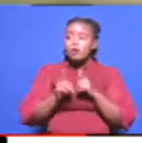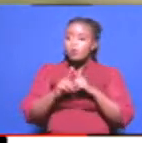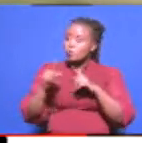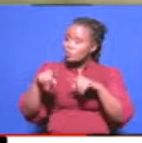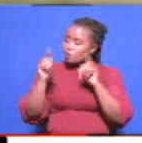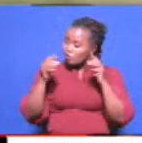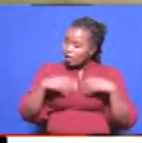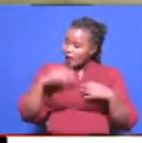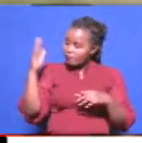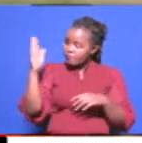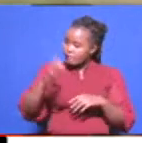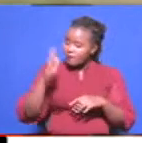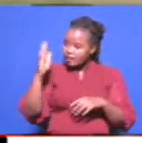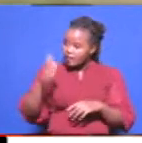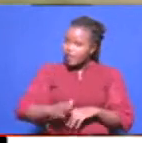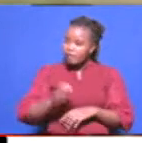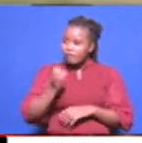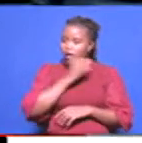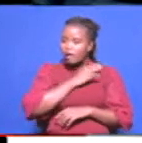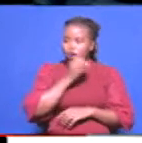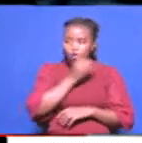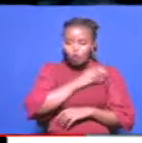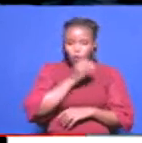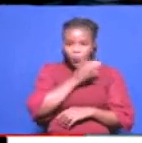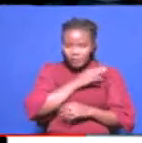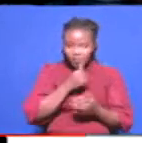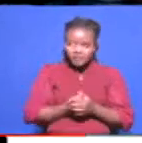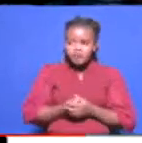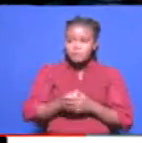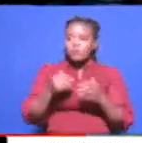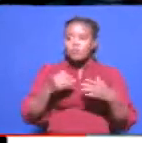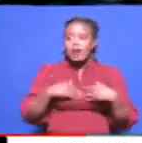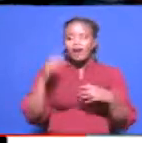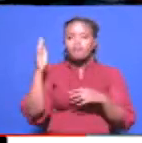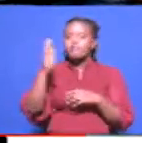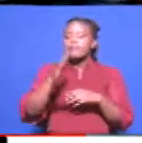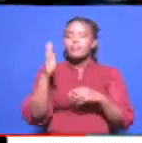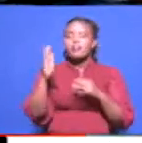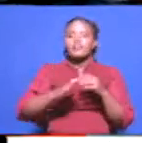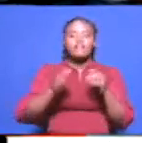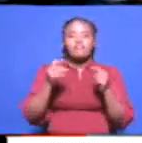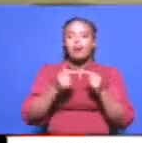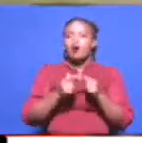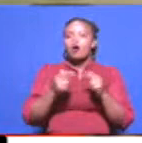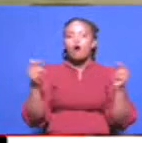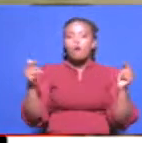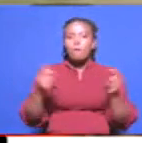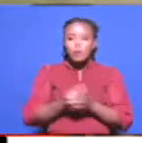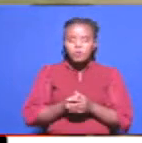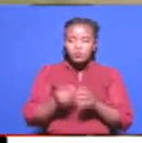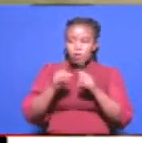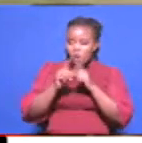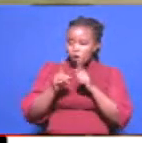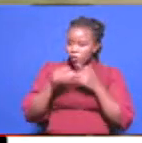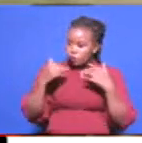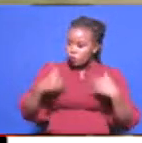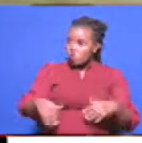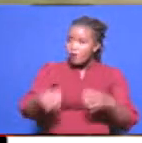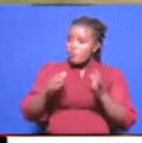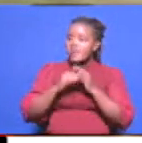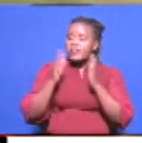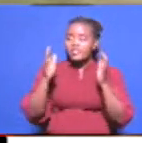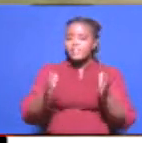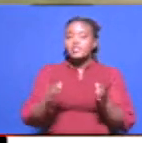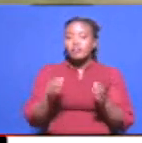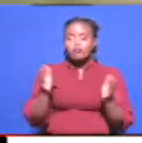ever complained. He has never, ever opposed such proposals. And as a leader of minority, our members in the